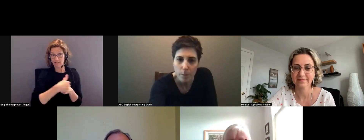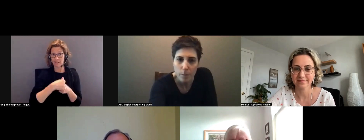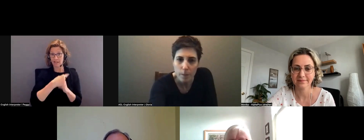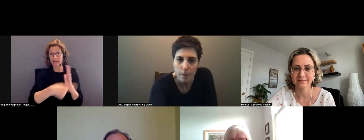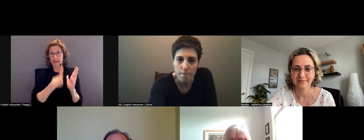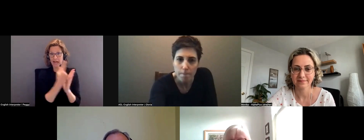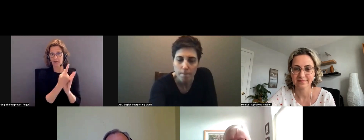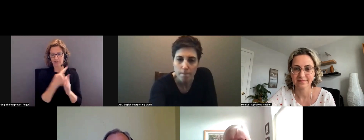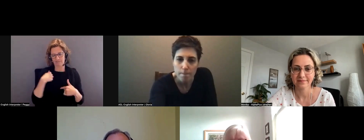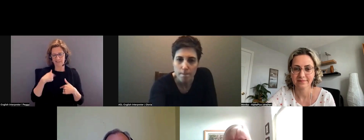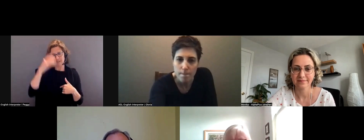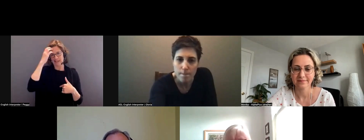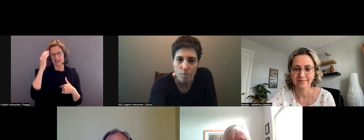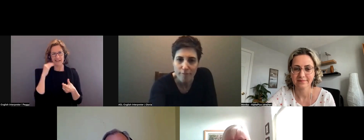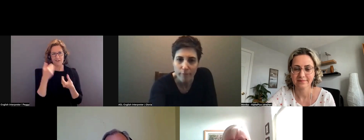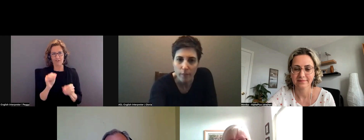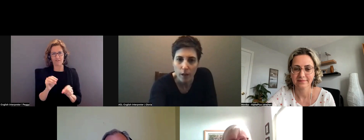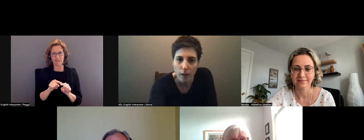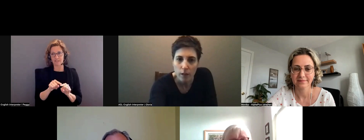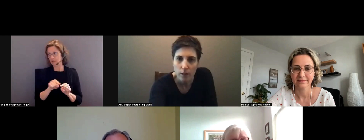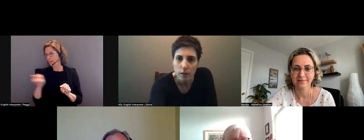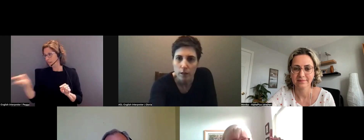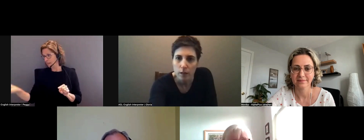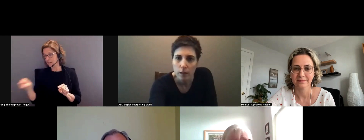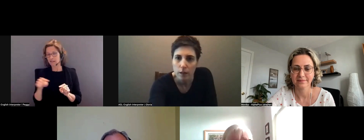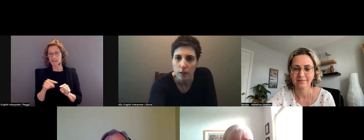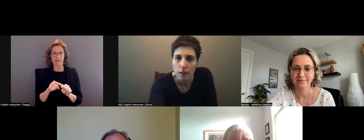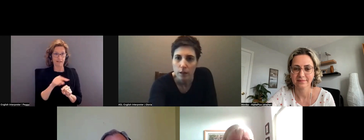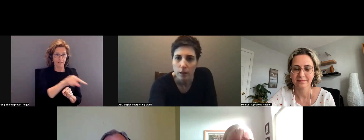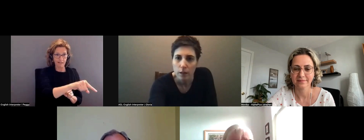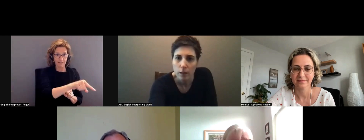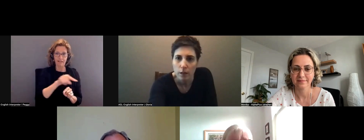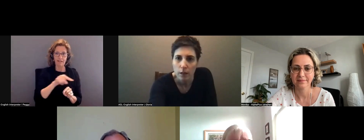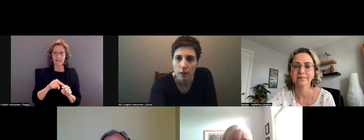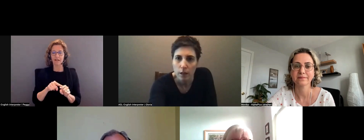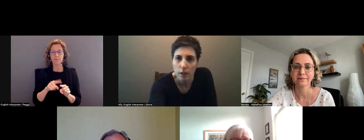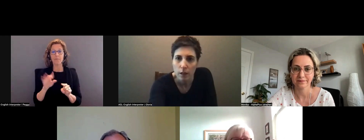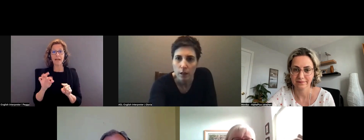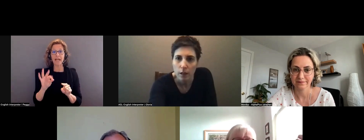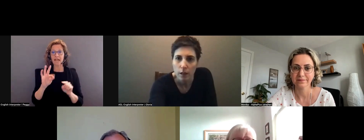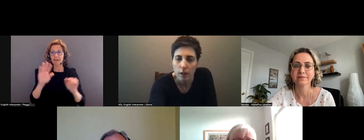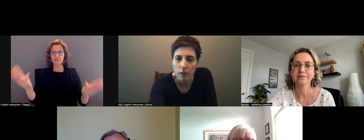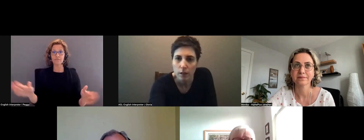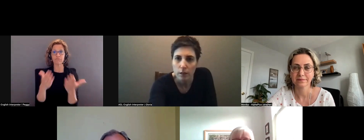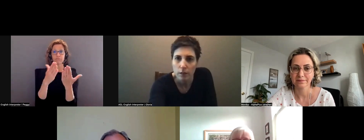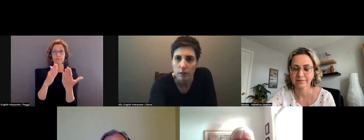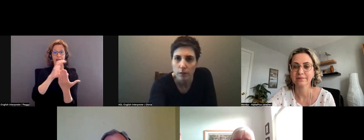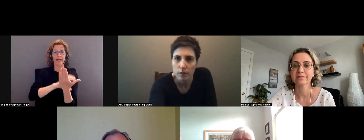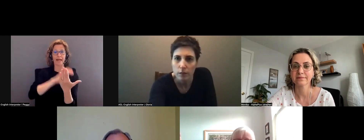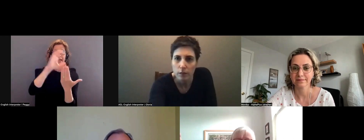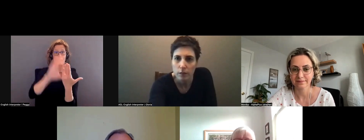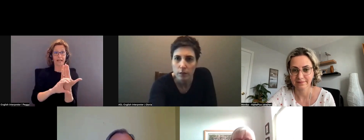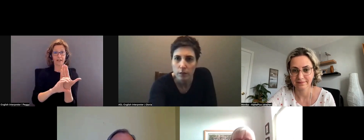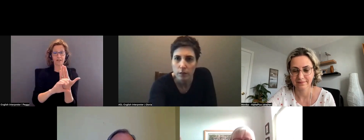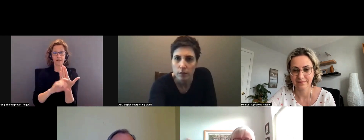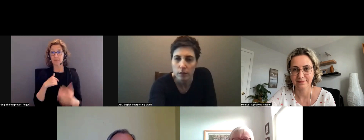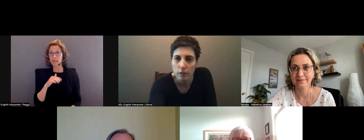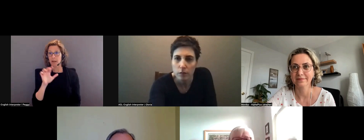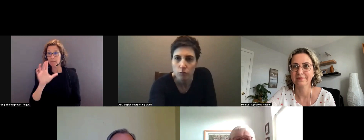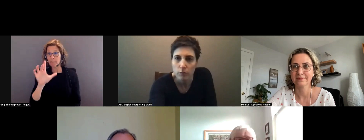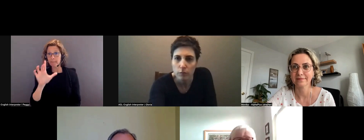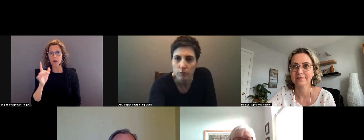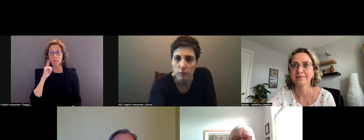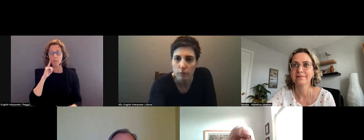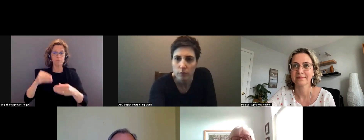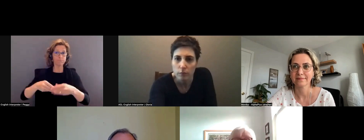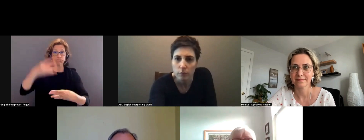office. And I can have everyone share their calendar and I just tick on it. It automatically populates. I can see where